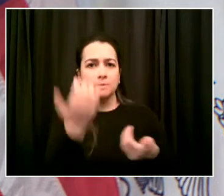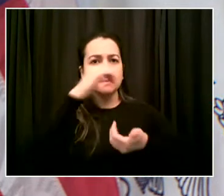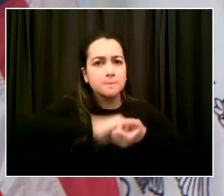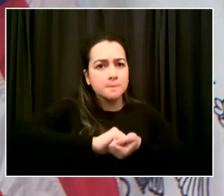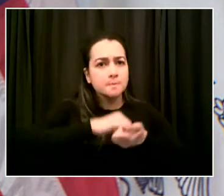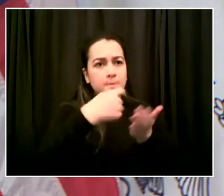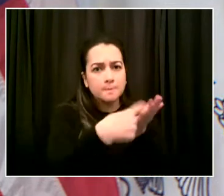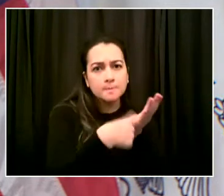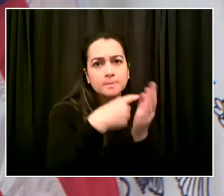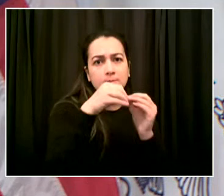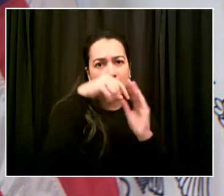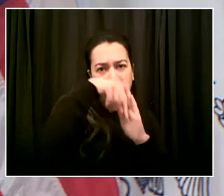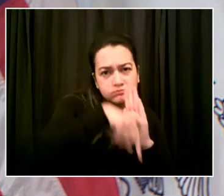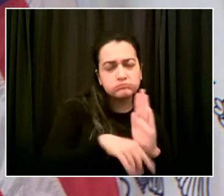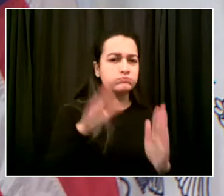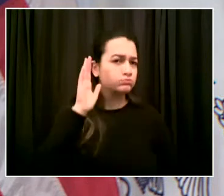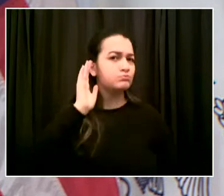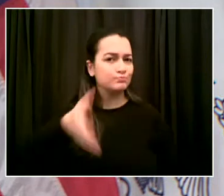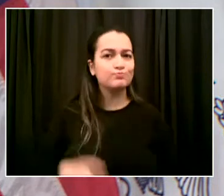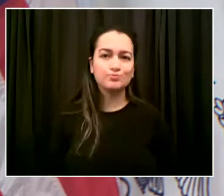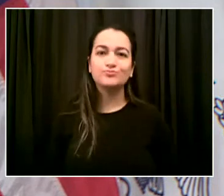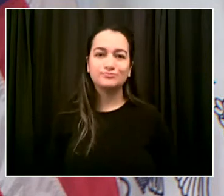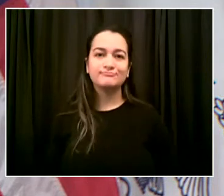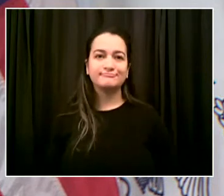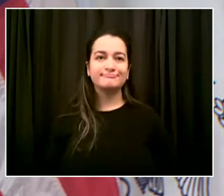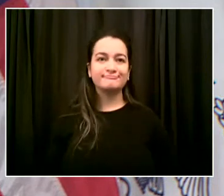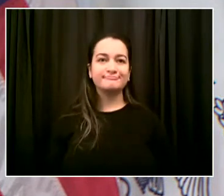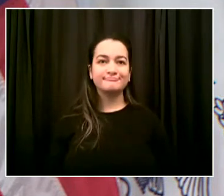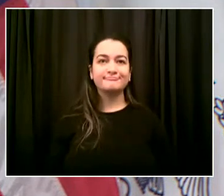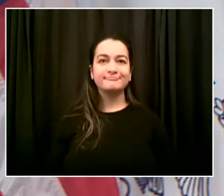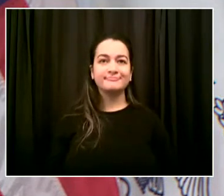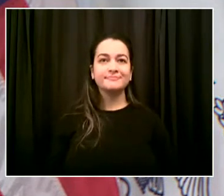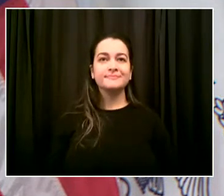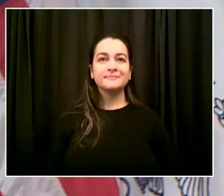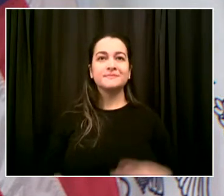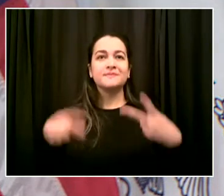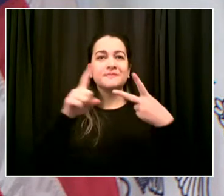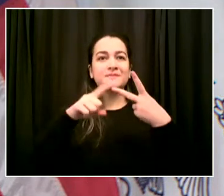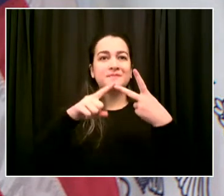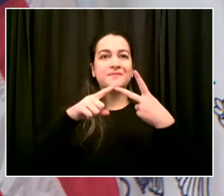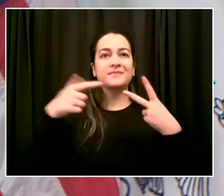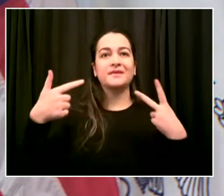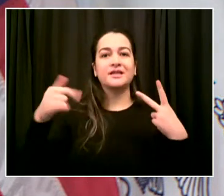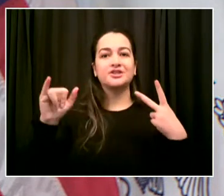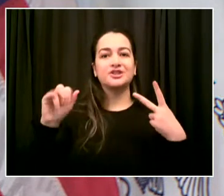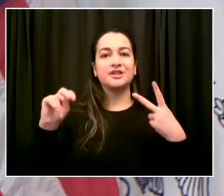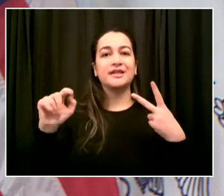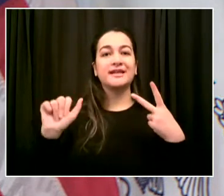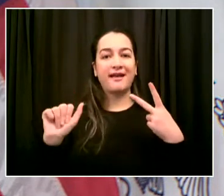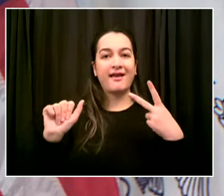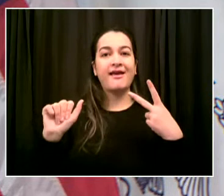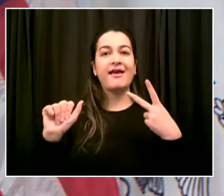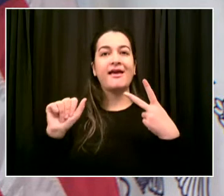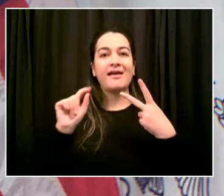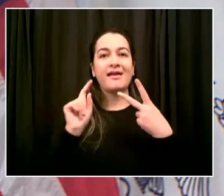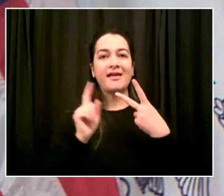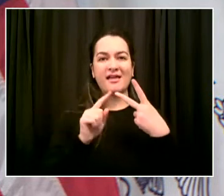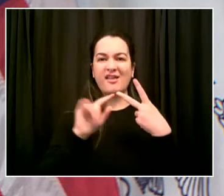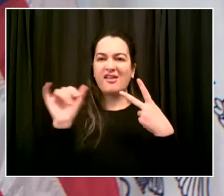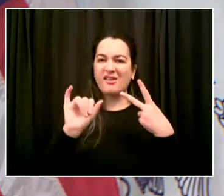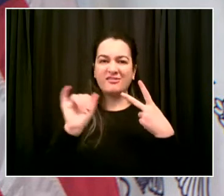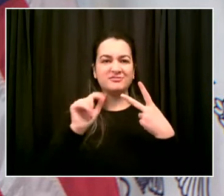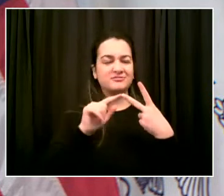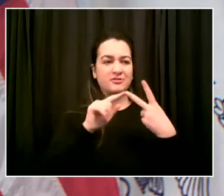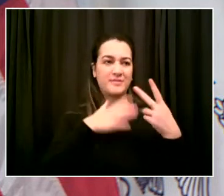is one of the sharpest and most creative transportation minds in the country. As Chief Strategy Officer, she'll craft